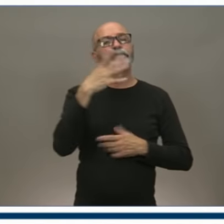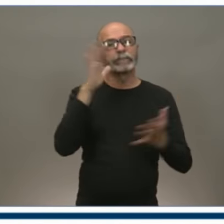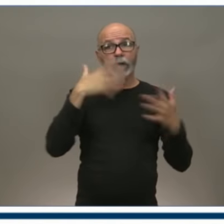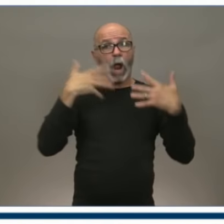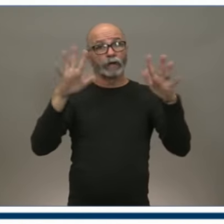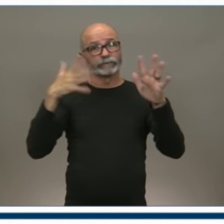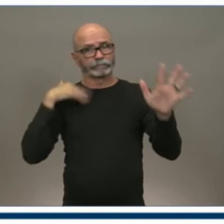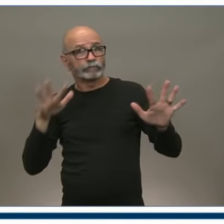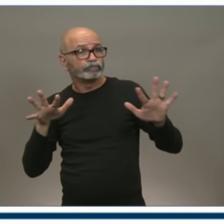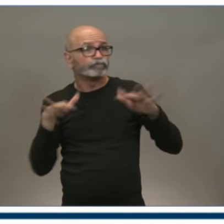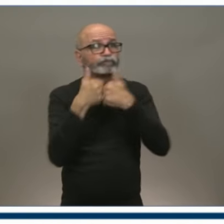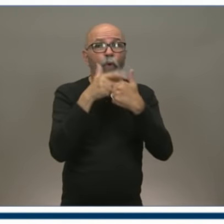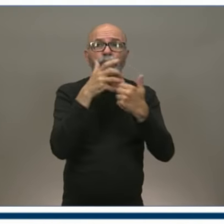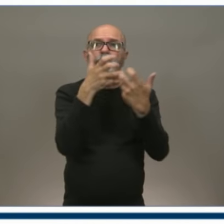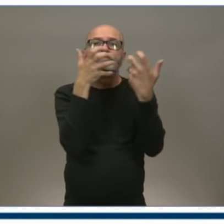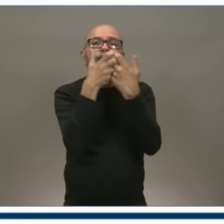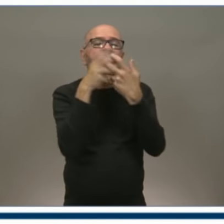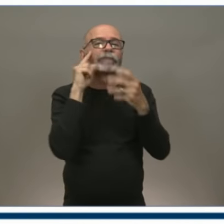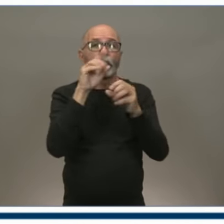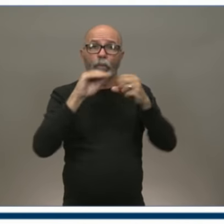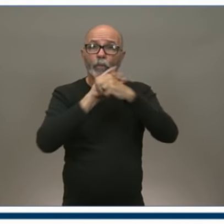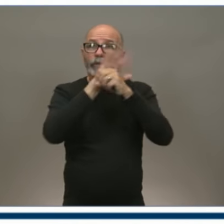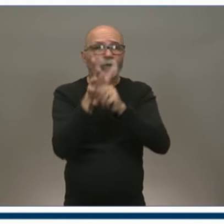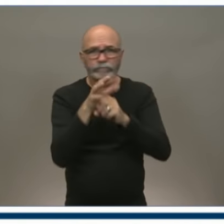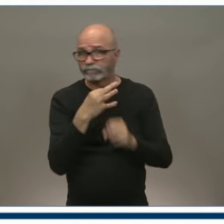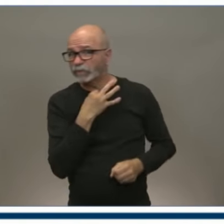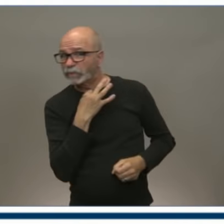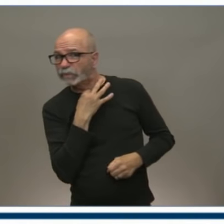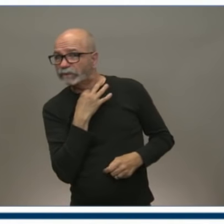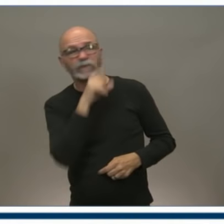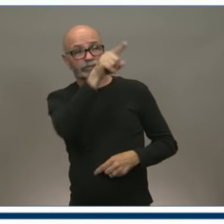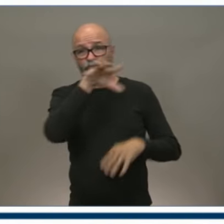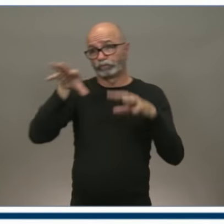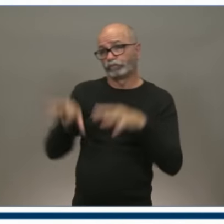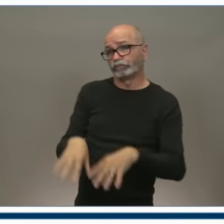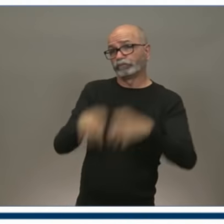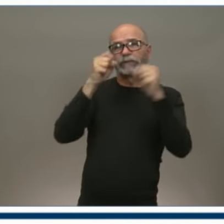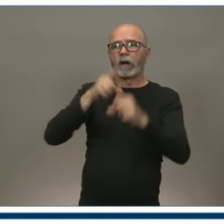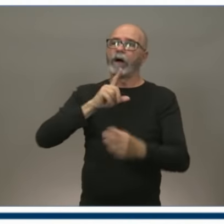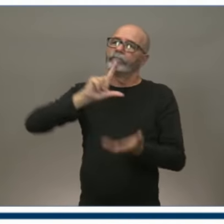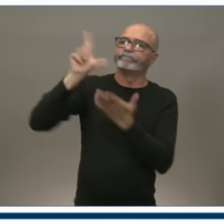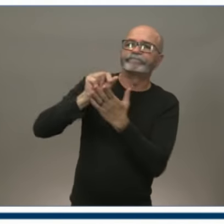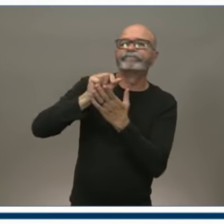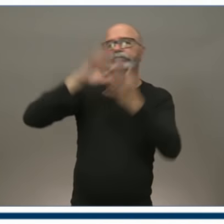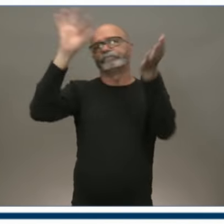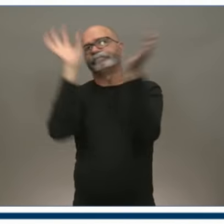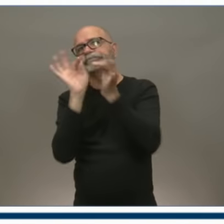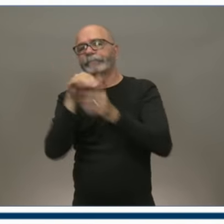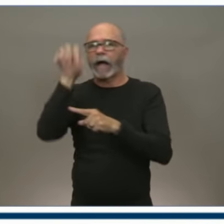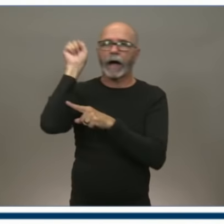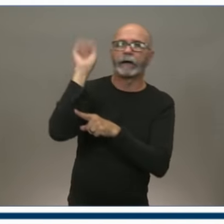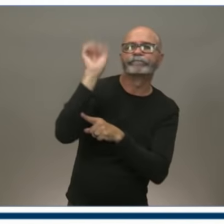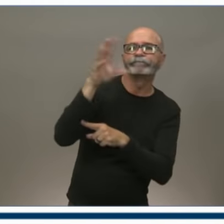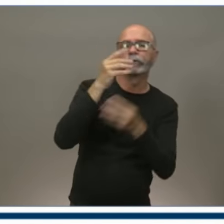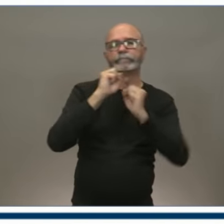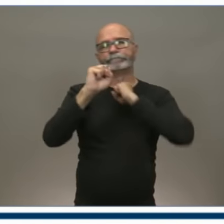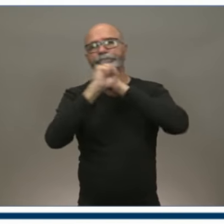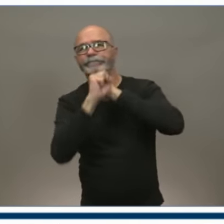Because it's different when you host press conferences and send out a message and tell Nova Scotians what you've already